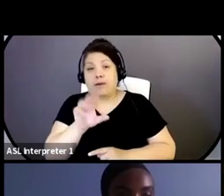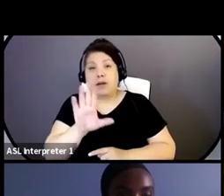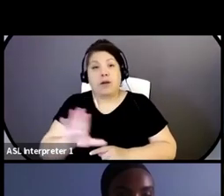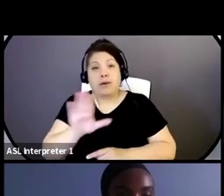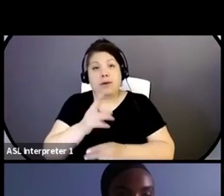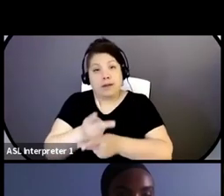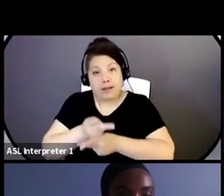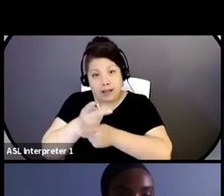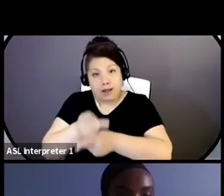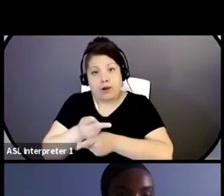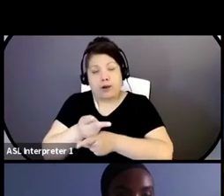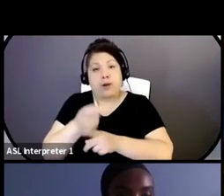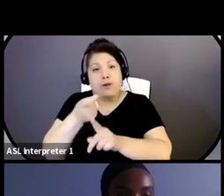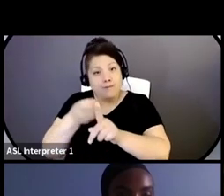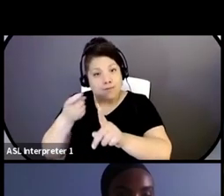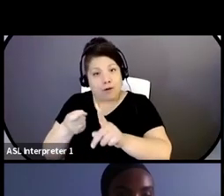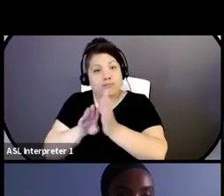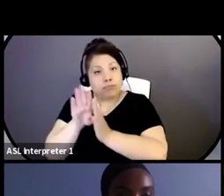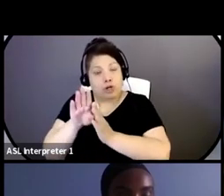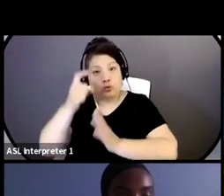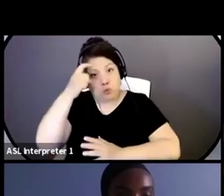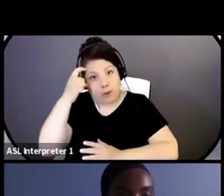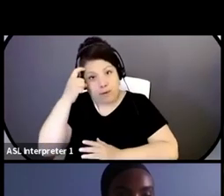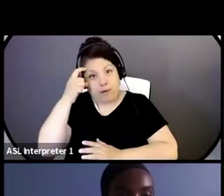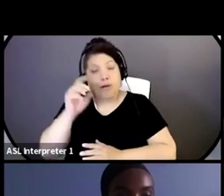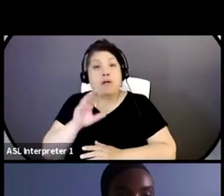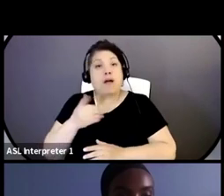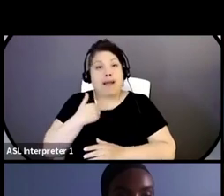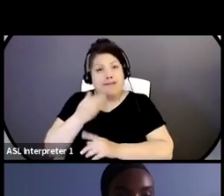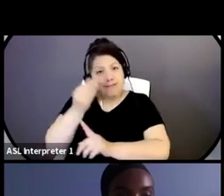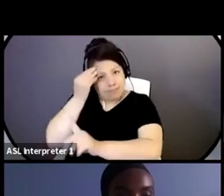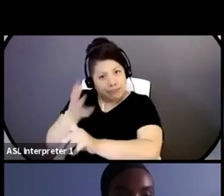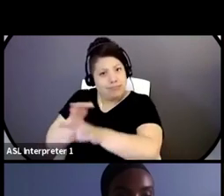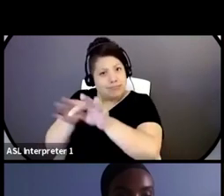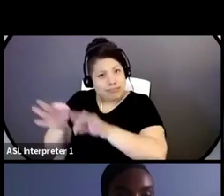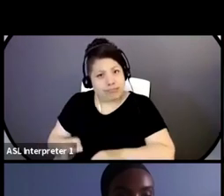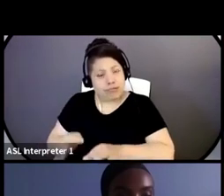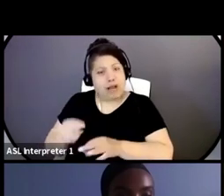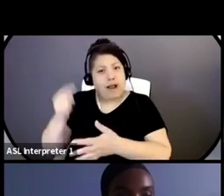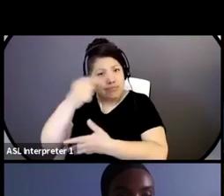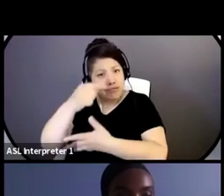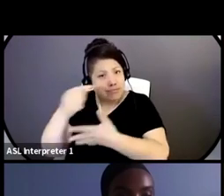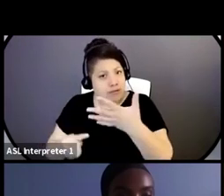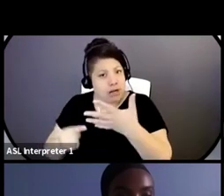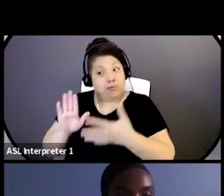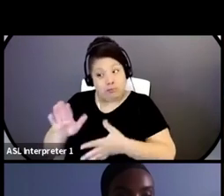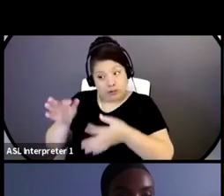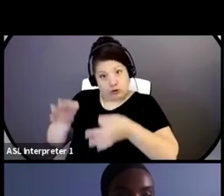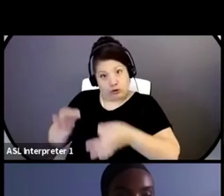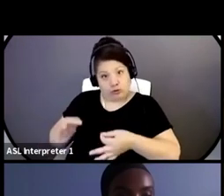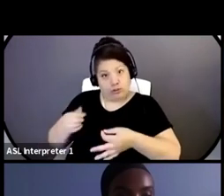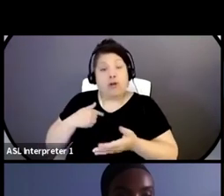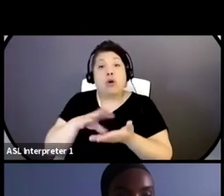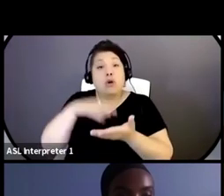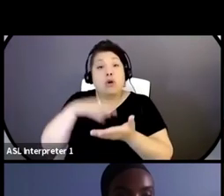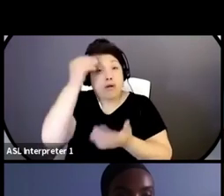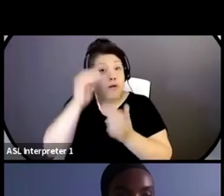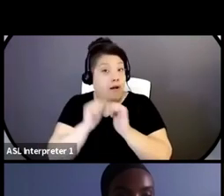and making informed decisions, and I've learned that from doula